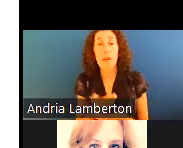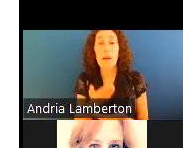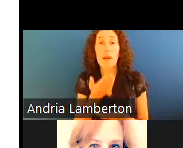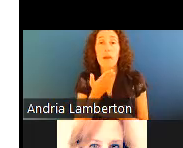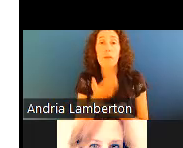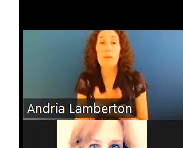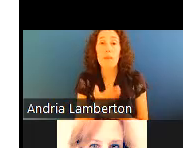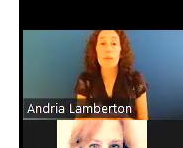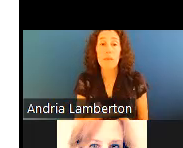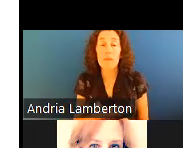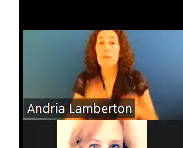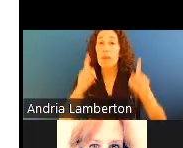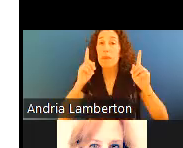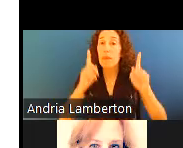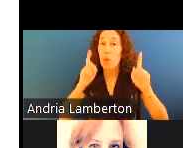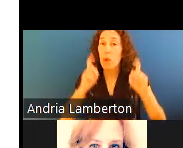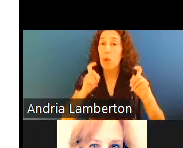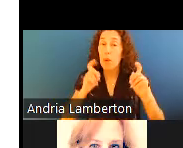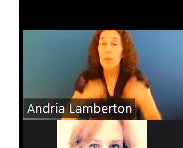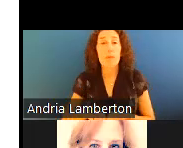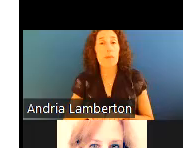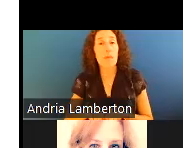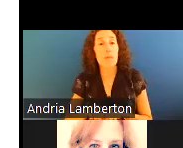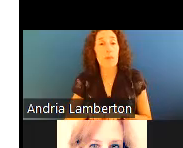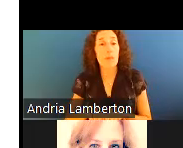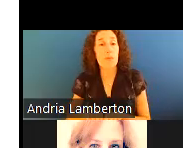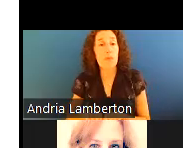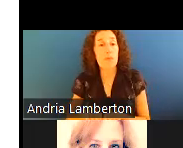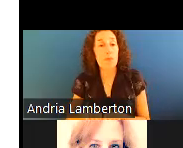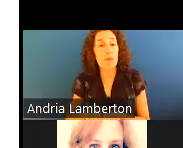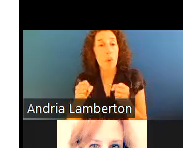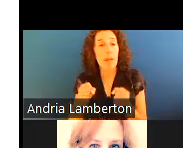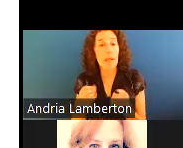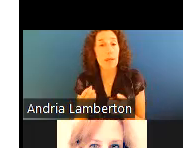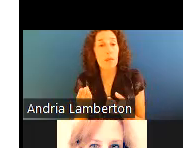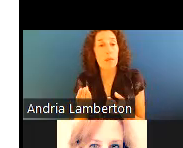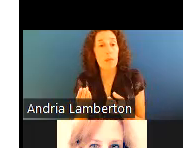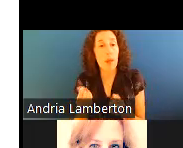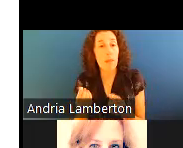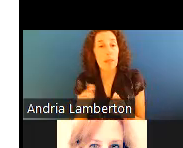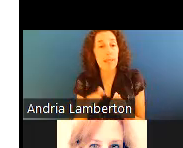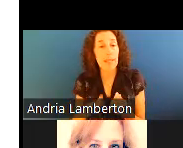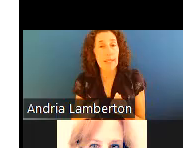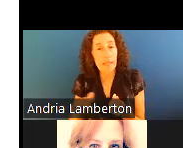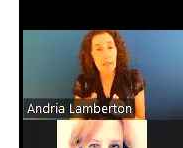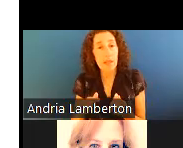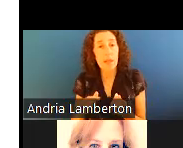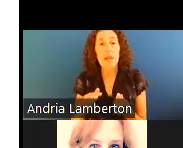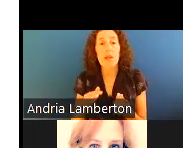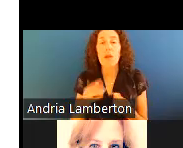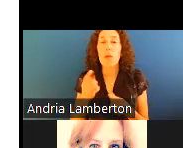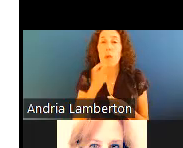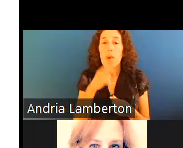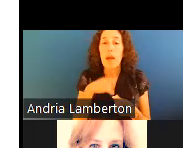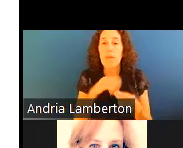property, photos that prove someone was somewhere at a particular time or had maybe some kind of relationship with